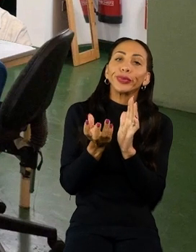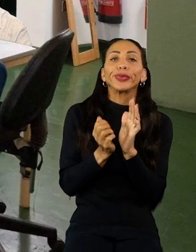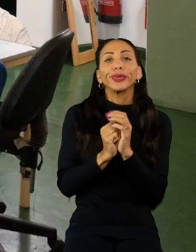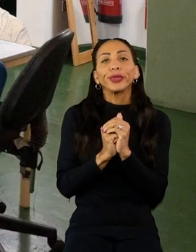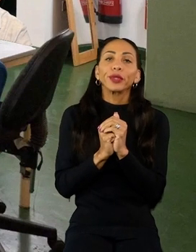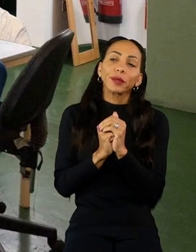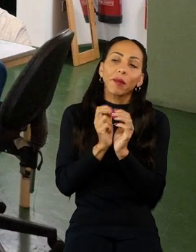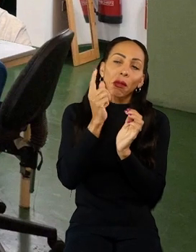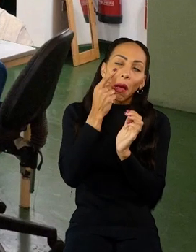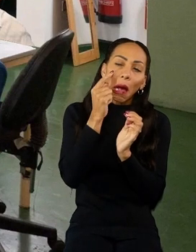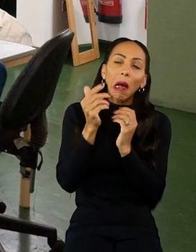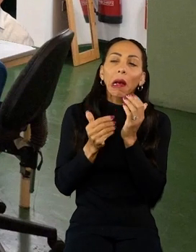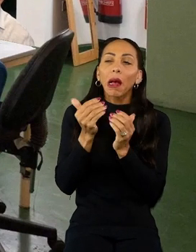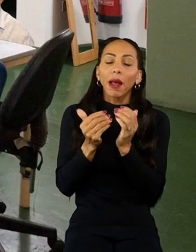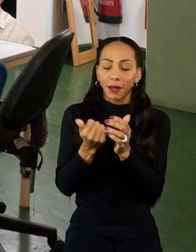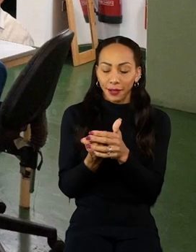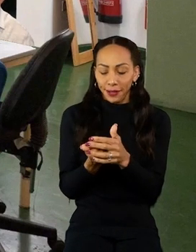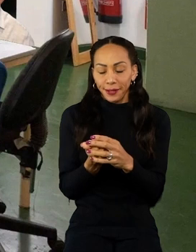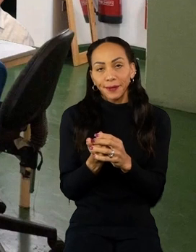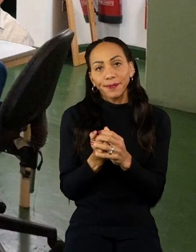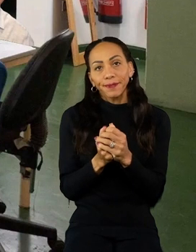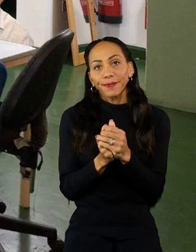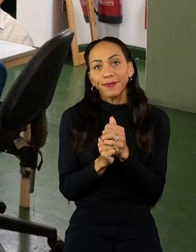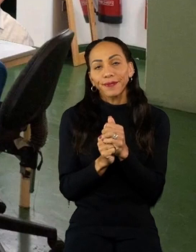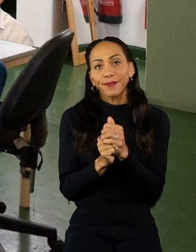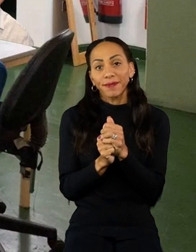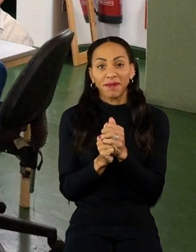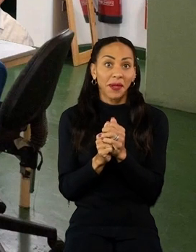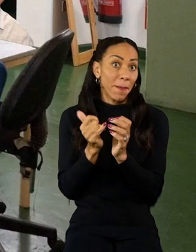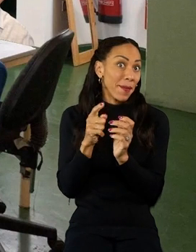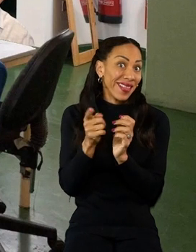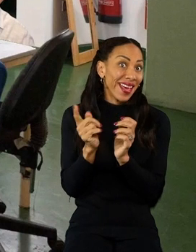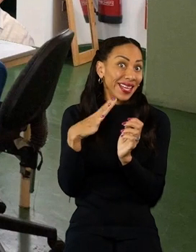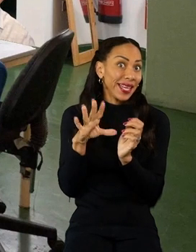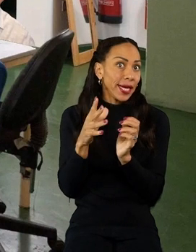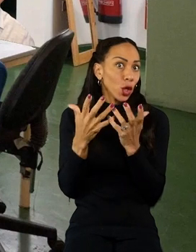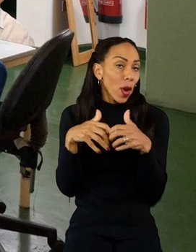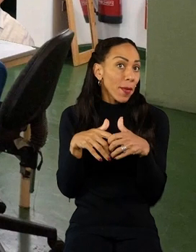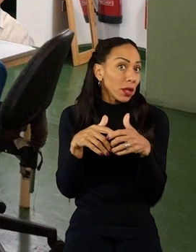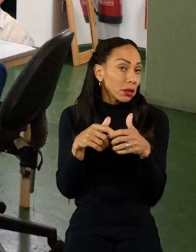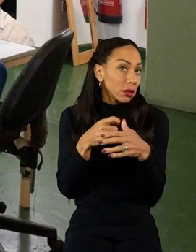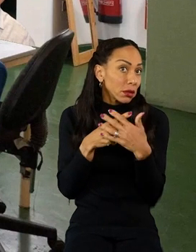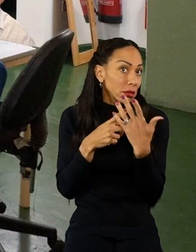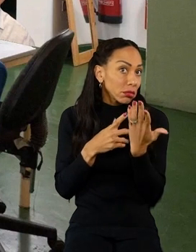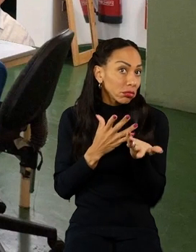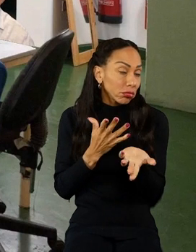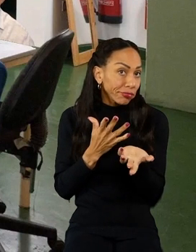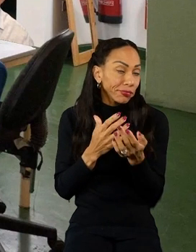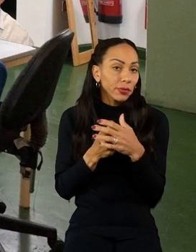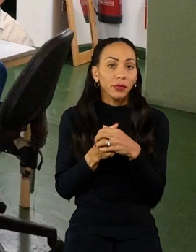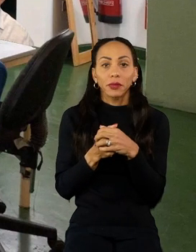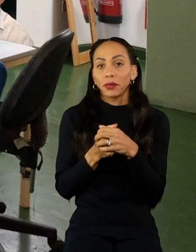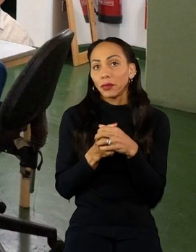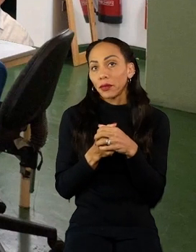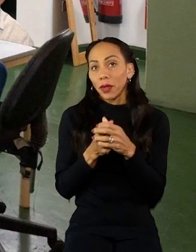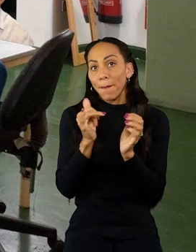kind of in a sense being able to come contribute, observe, and see what they're doing, but they